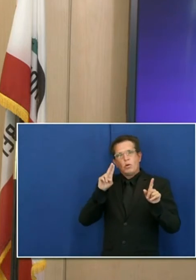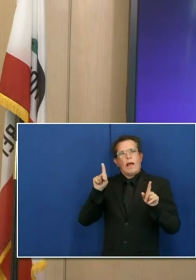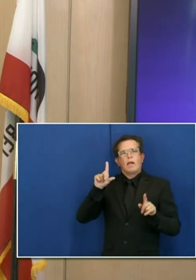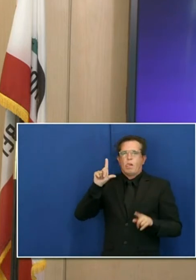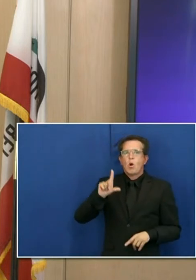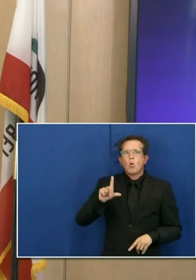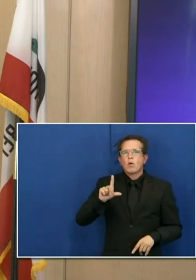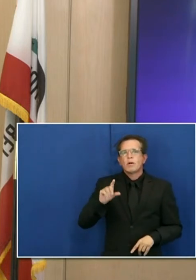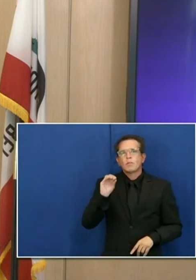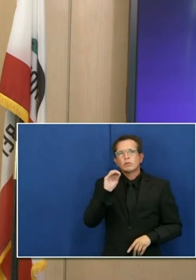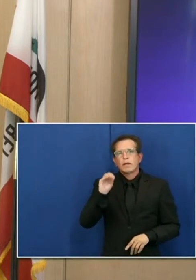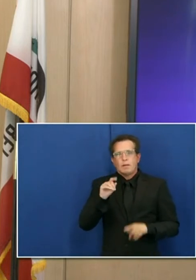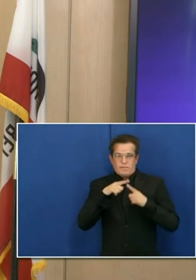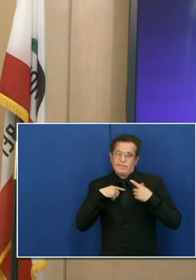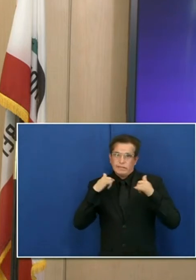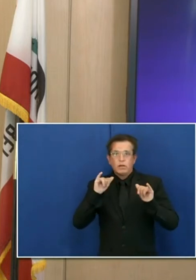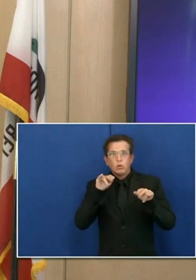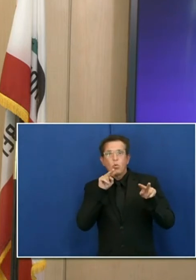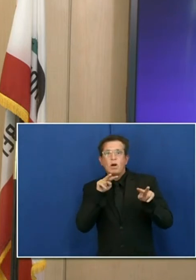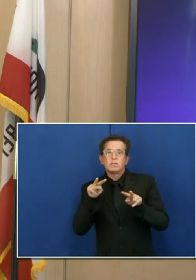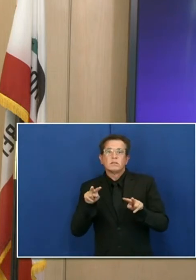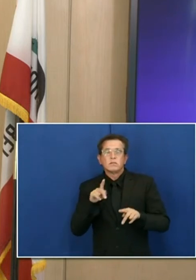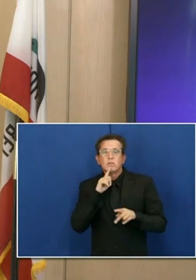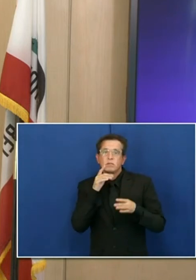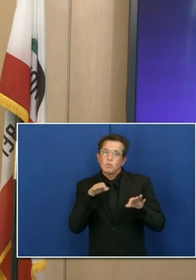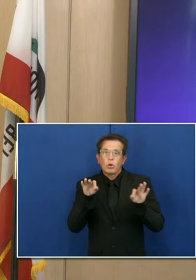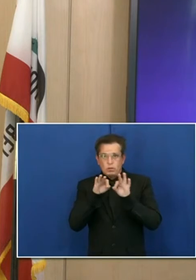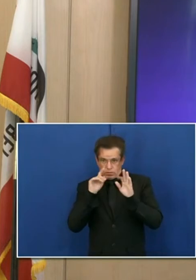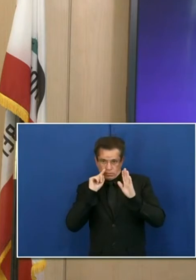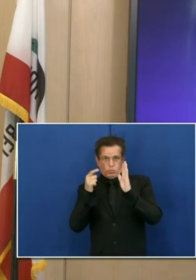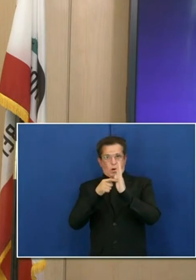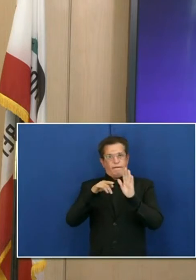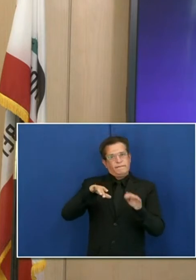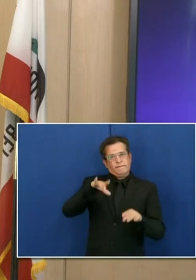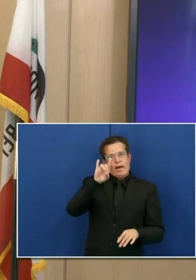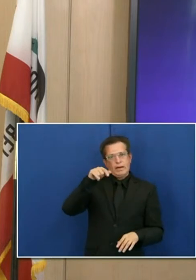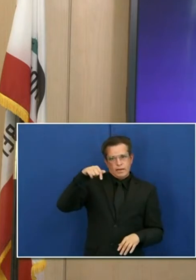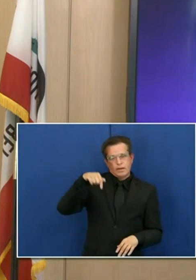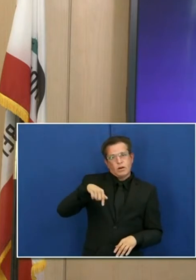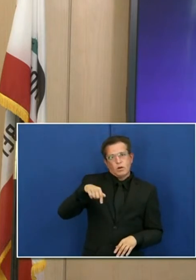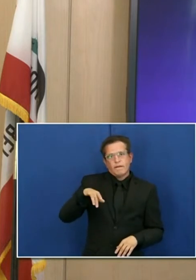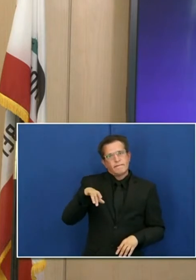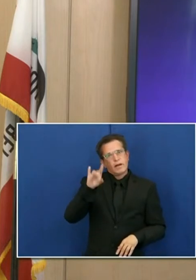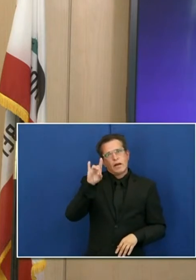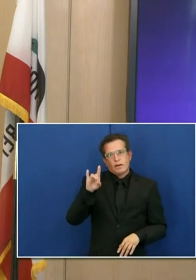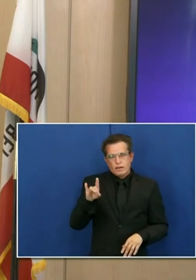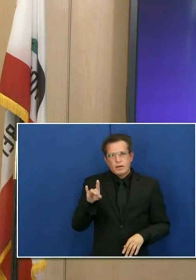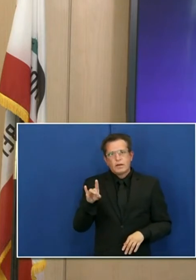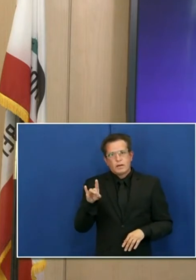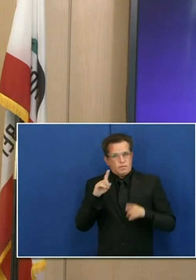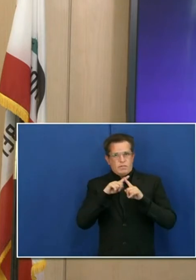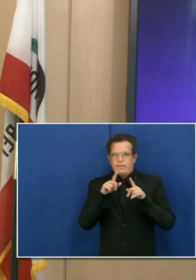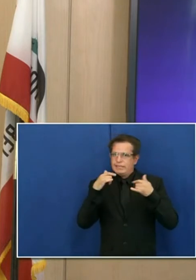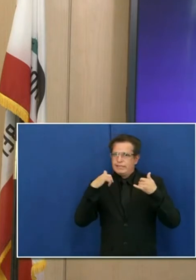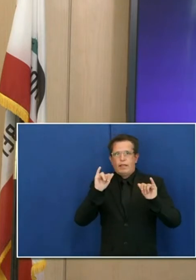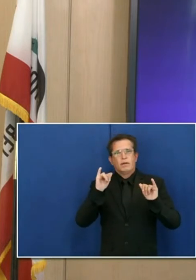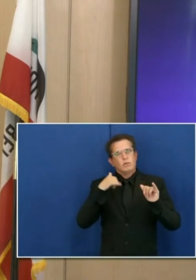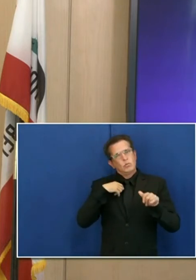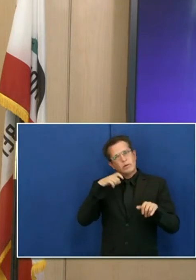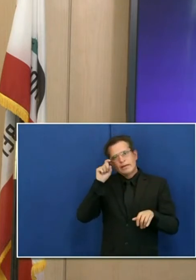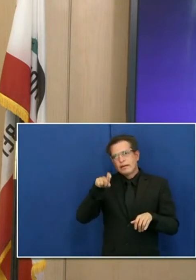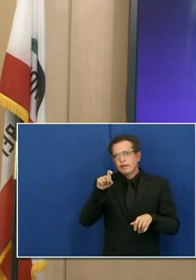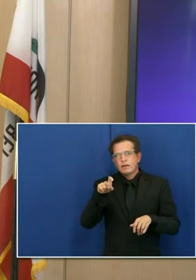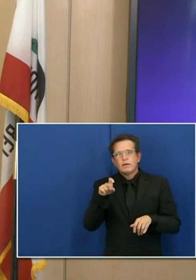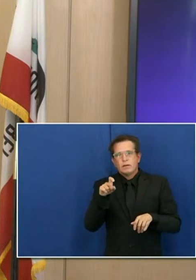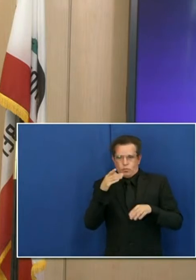picture of this. What's really important is that detecting this lineage here doesn't really change what we need to do, other than we need to